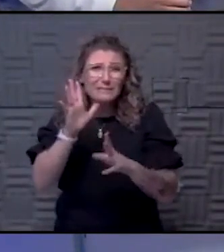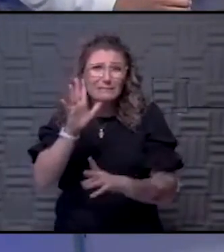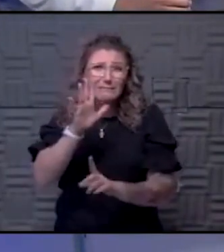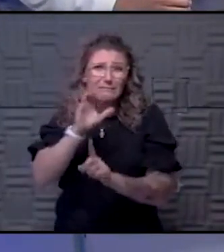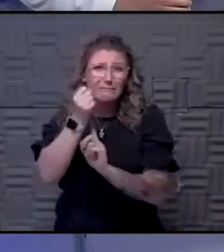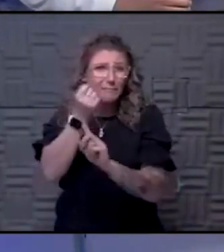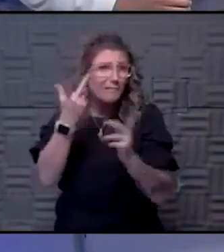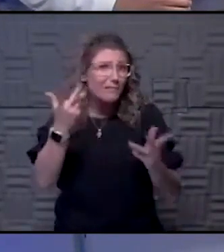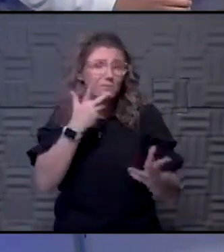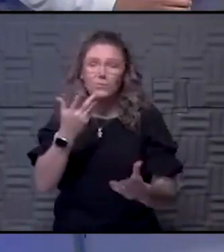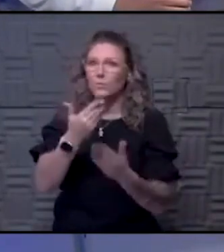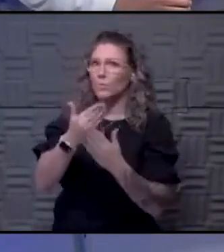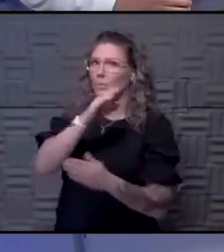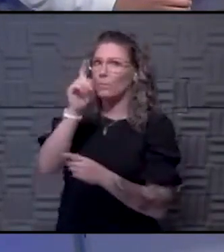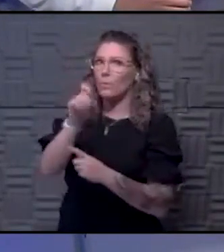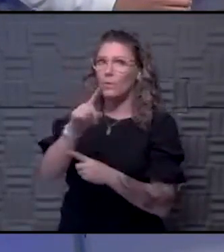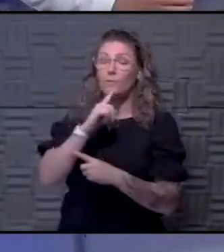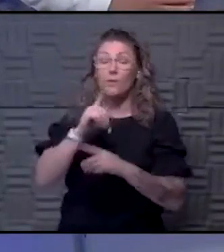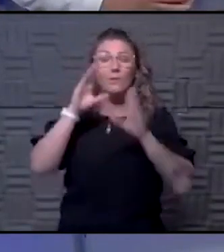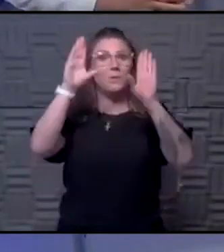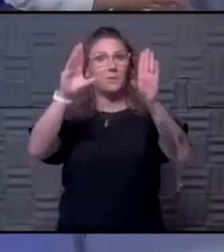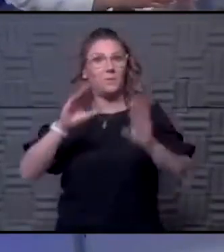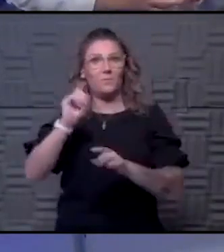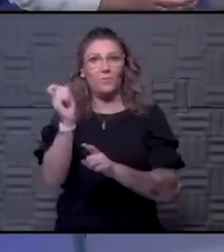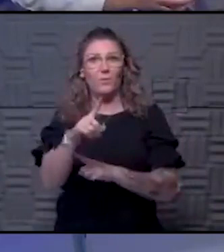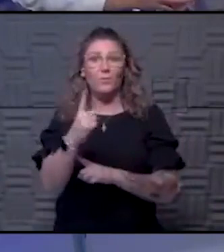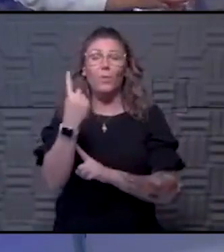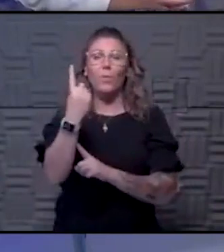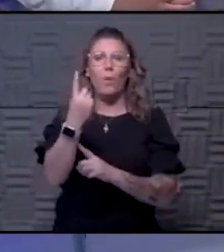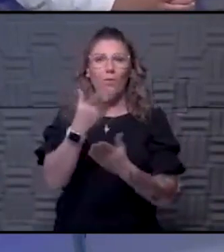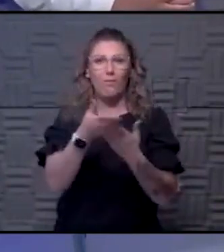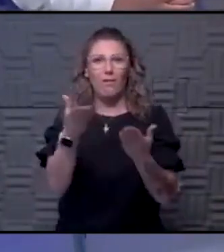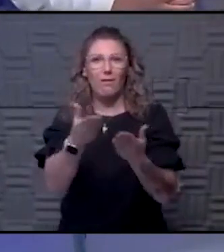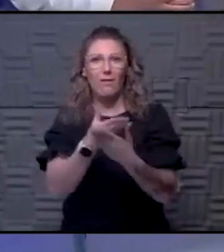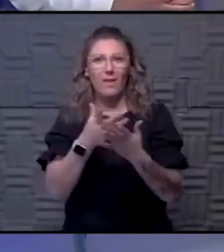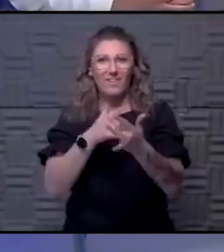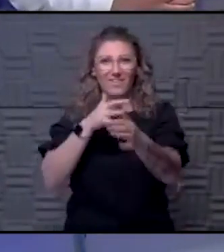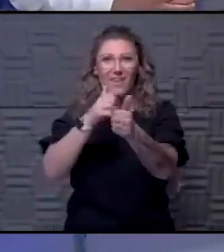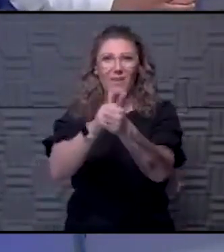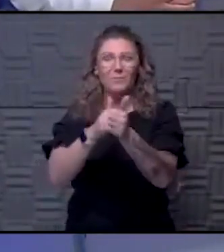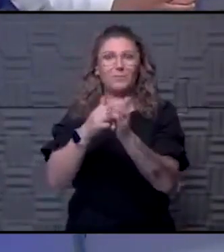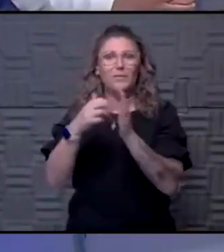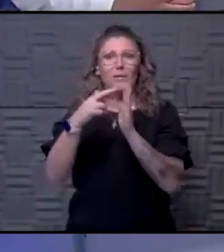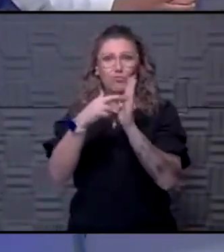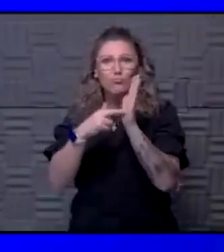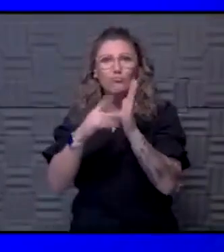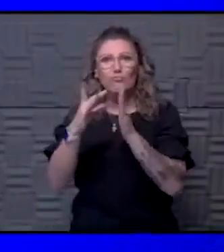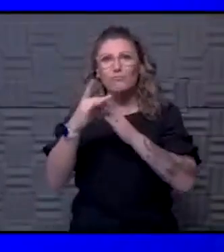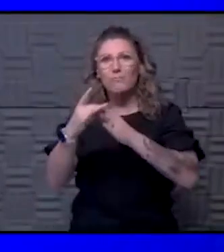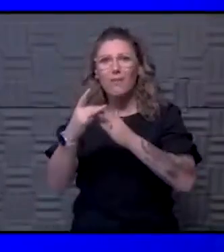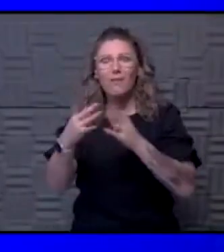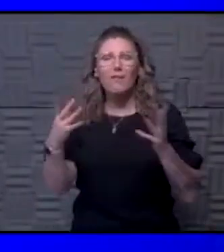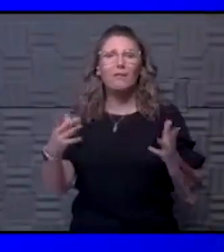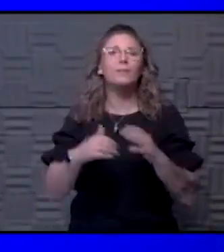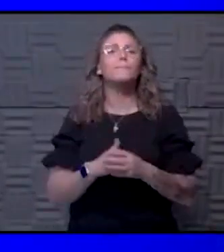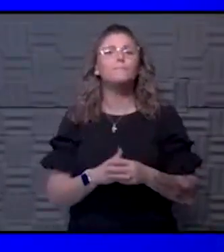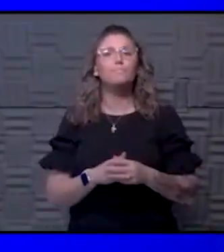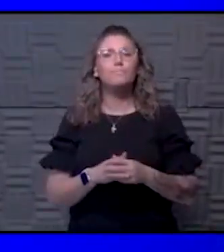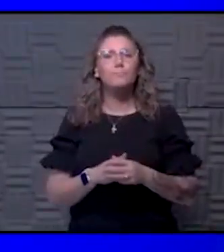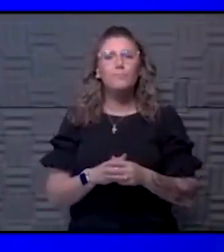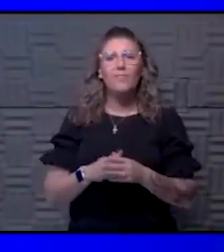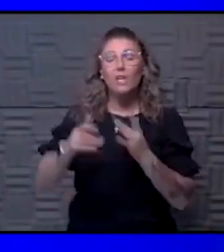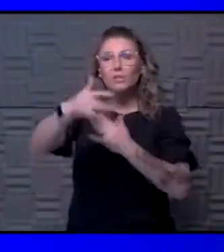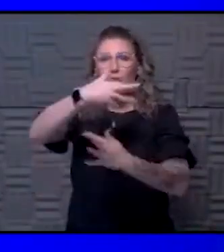Great question. Great question, Taylor. Hawk, what do you That think? is a great question, because one of the caveats of that updated guidance for vaccinated persons is it's in